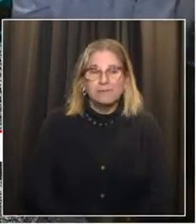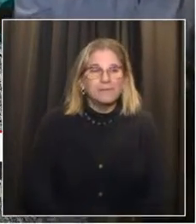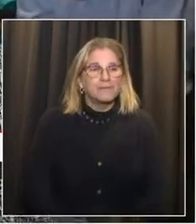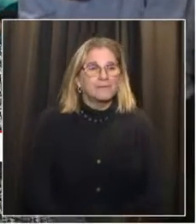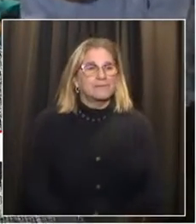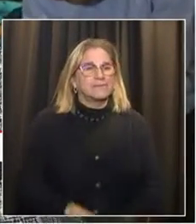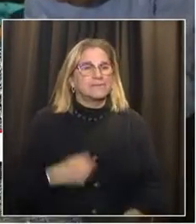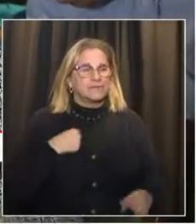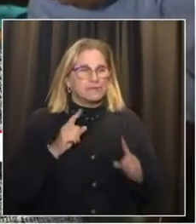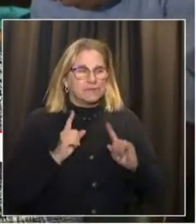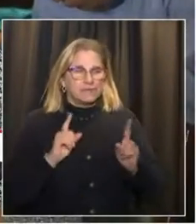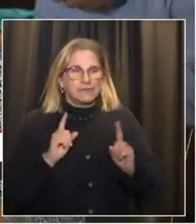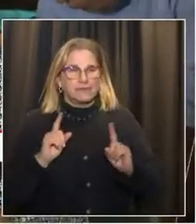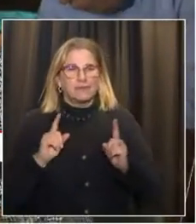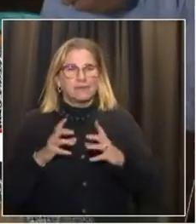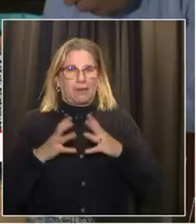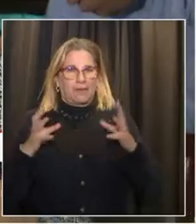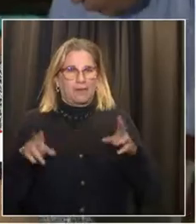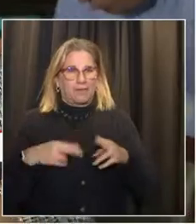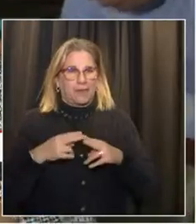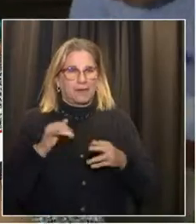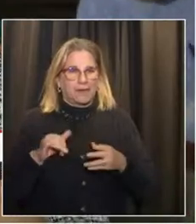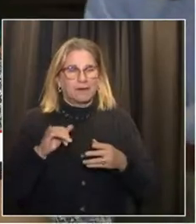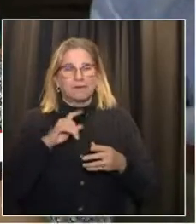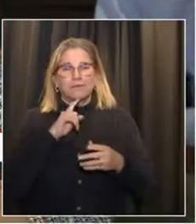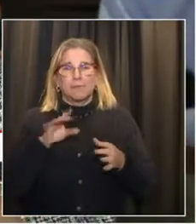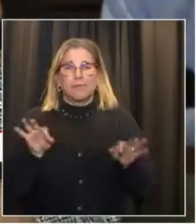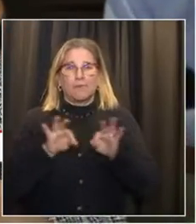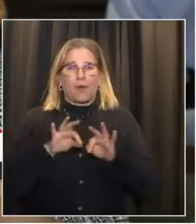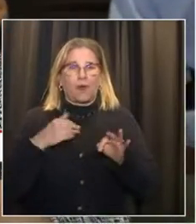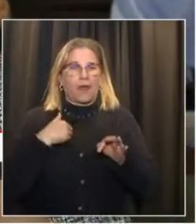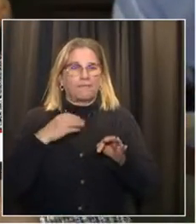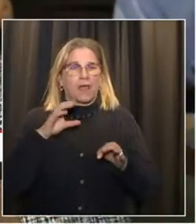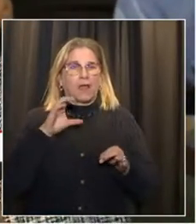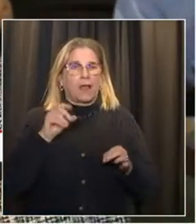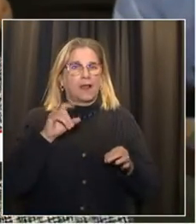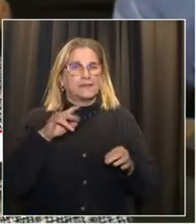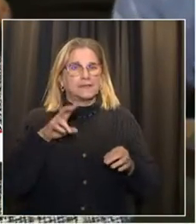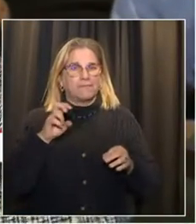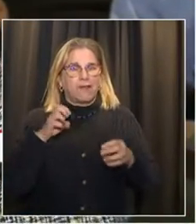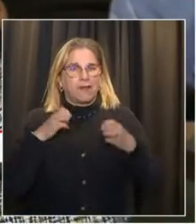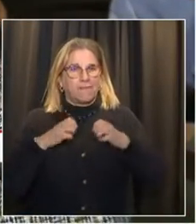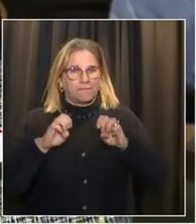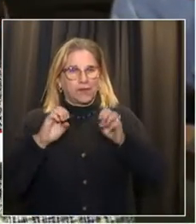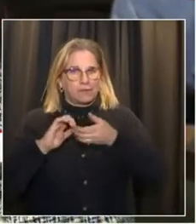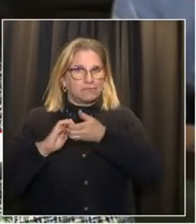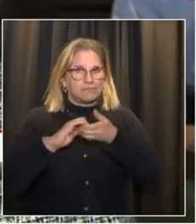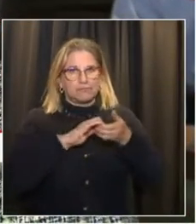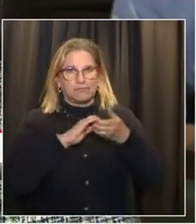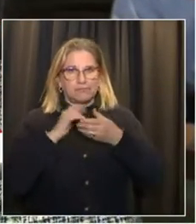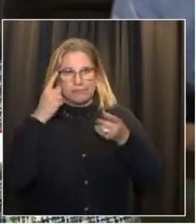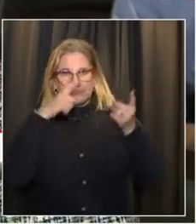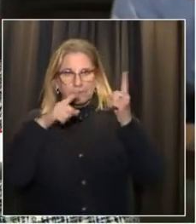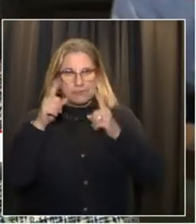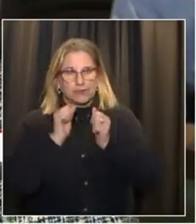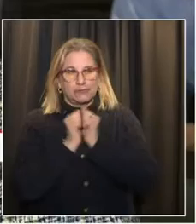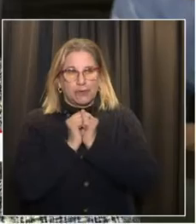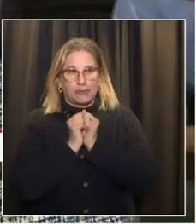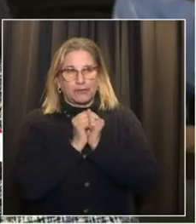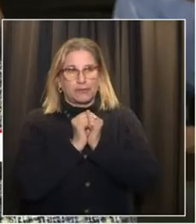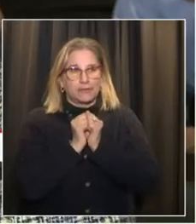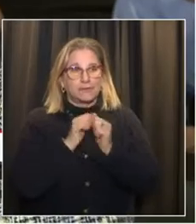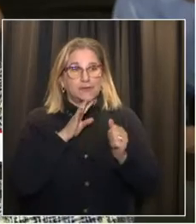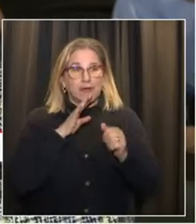issues that you're talking about. On one side, enforcement on traffic and parking and all of those things. On the other side, really